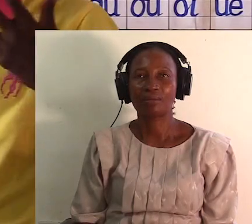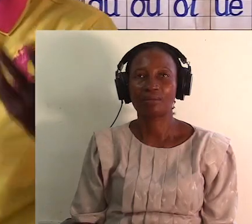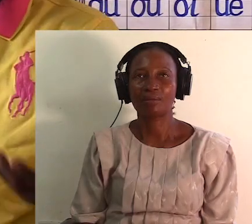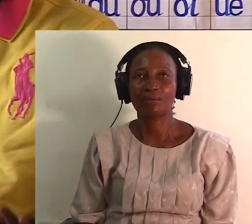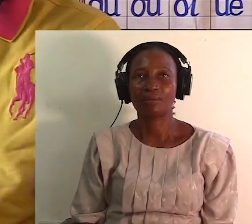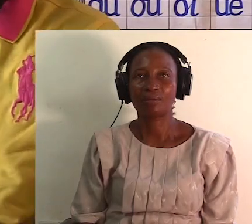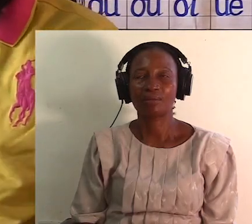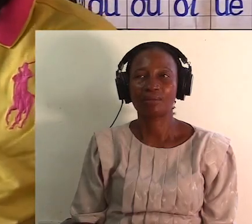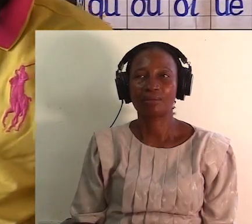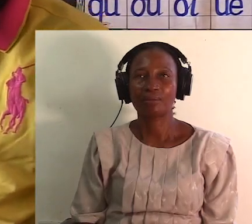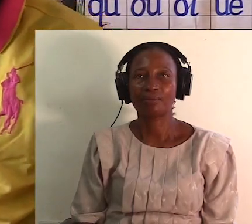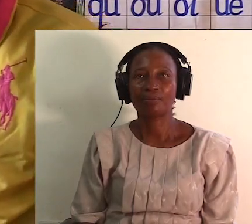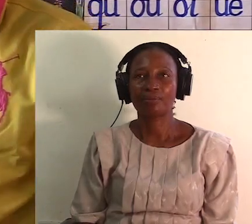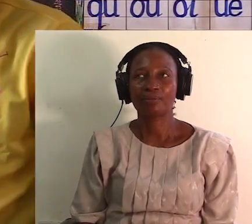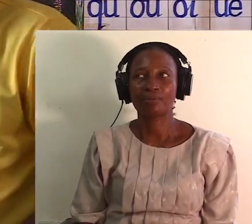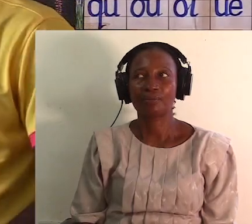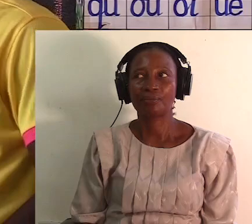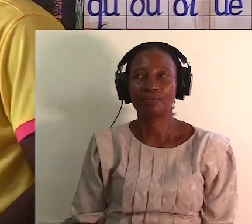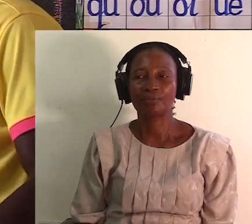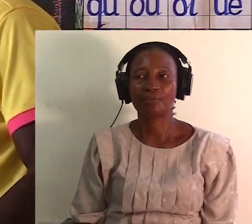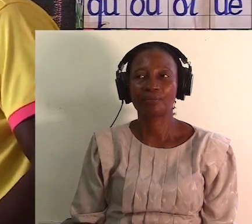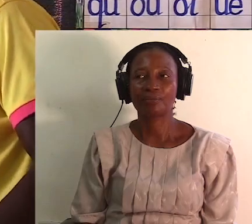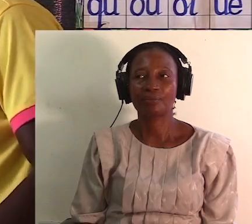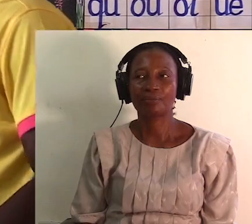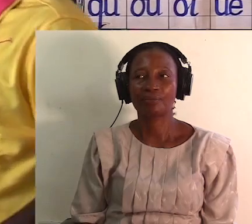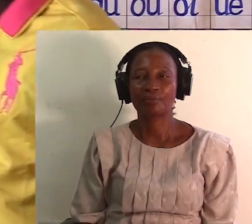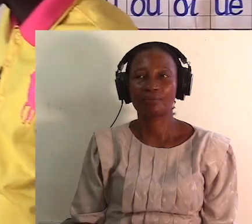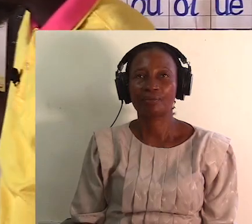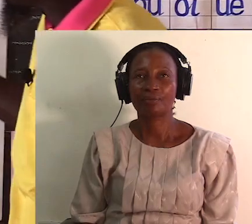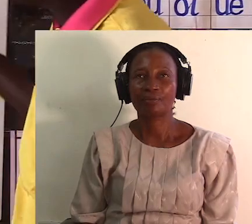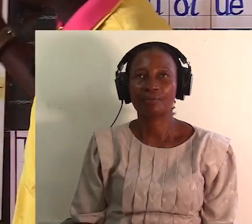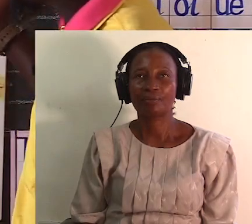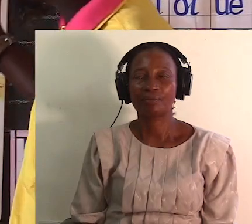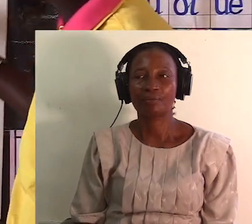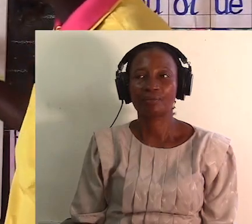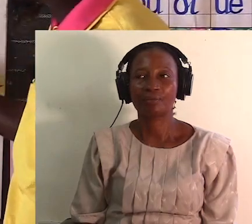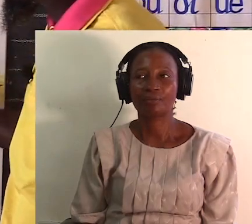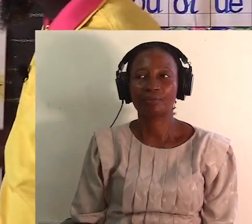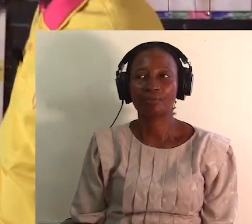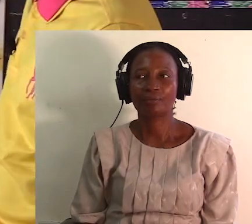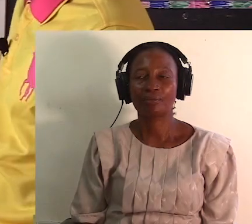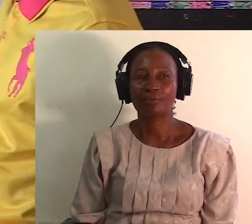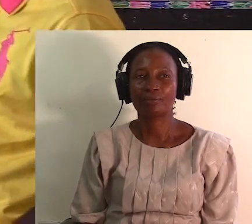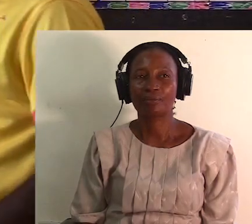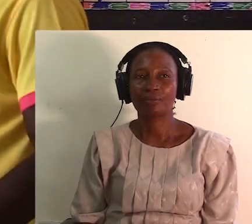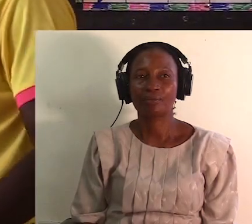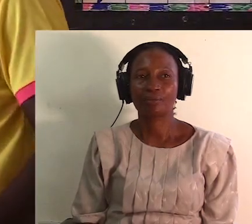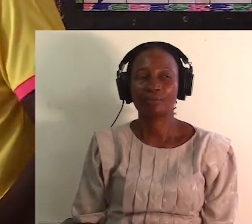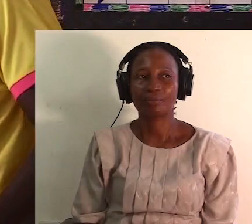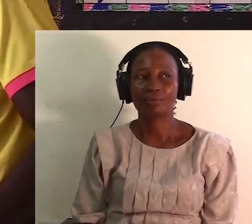the f sound in it. Because you get it from the story. Now we have a picture of